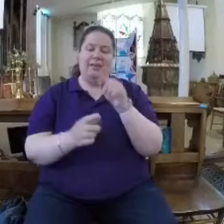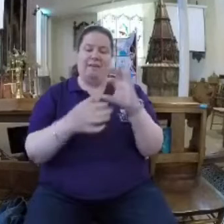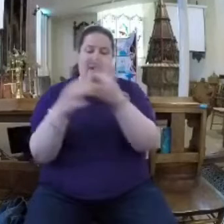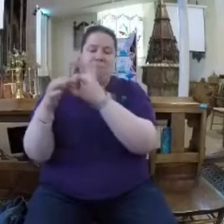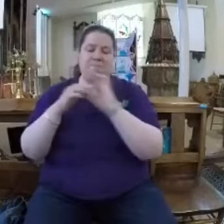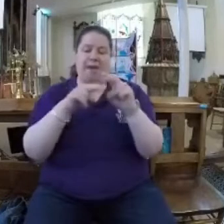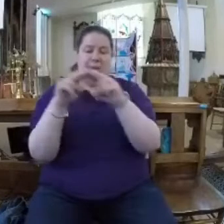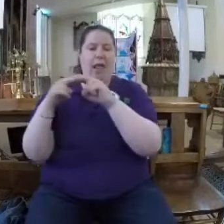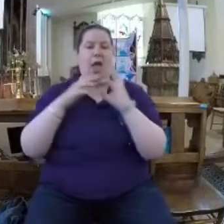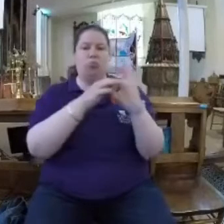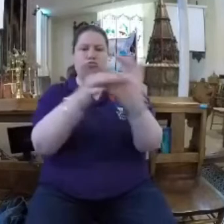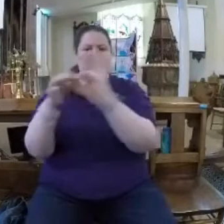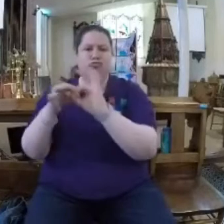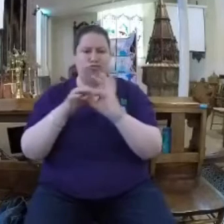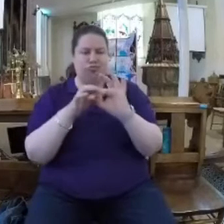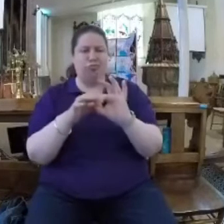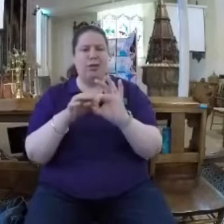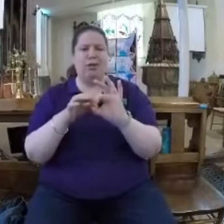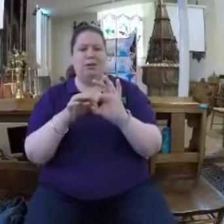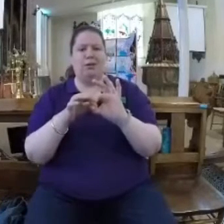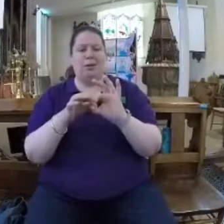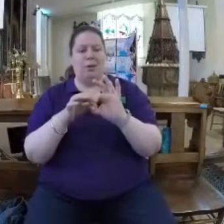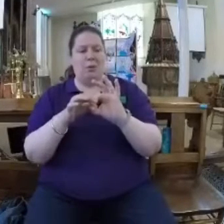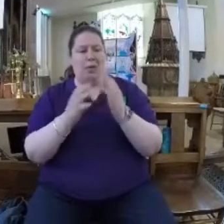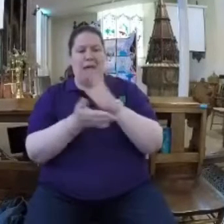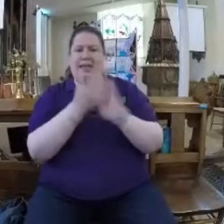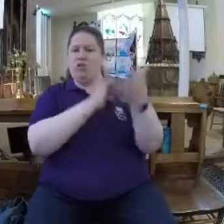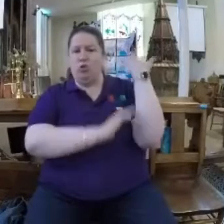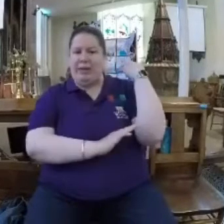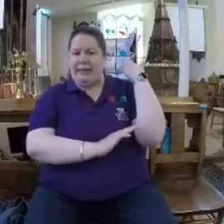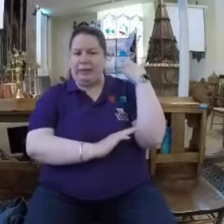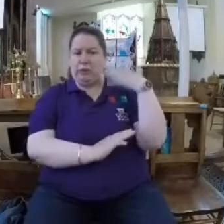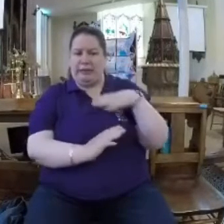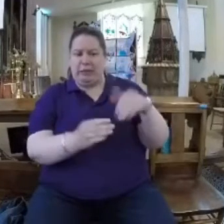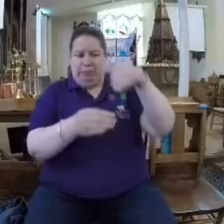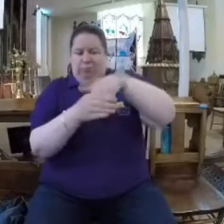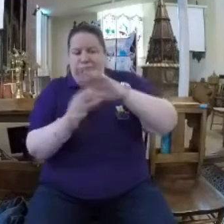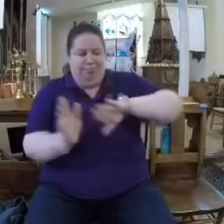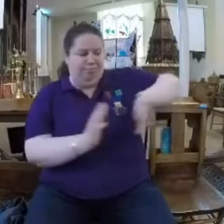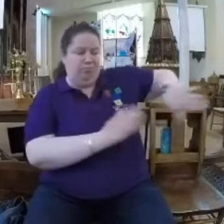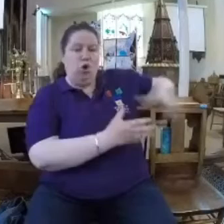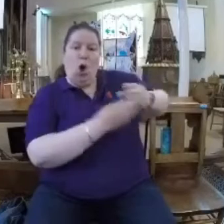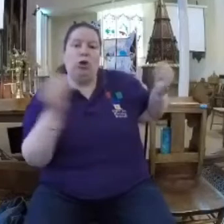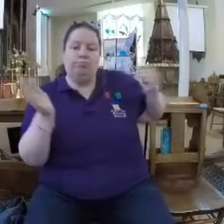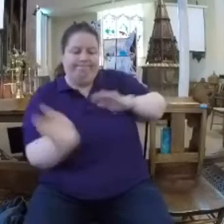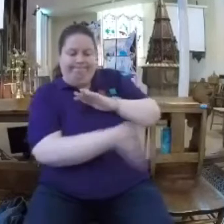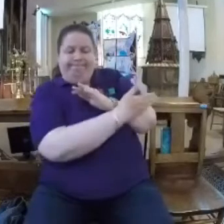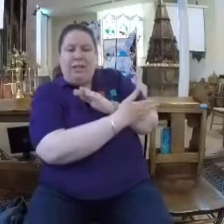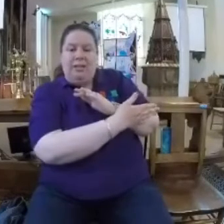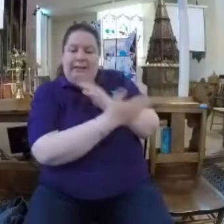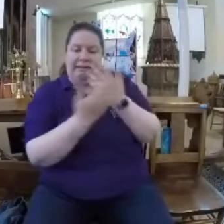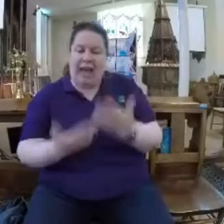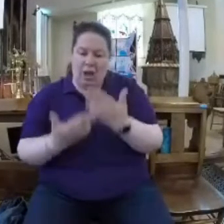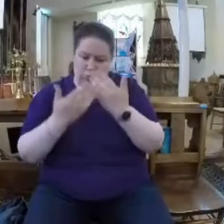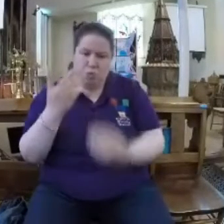one. The events of the past no longer need to separate them. They are one family once again, and they will live together in